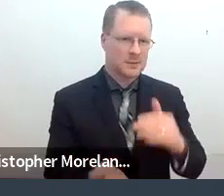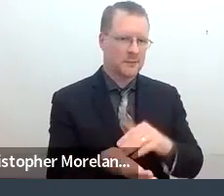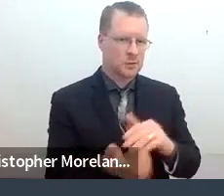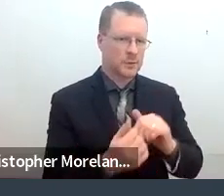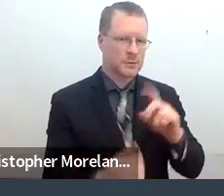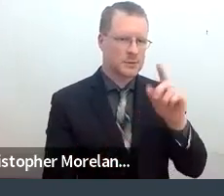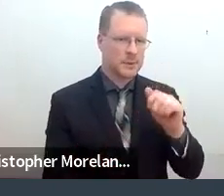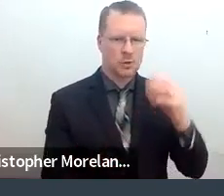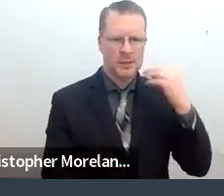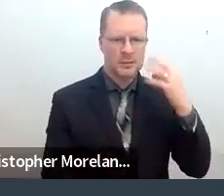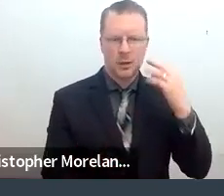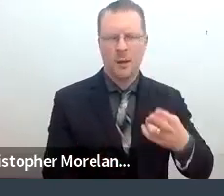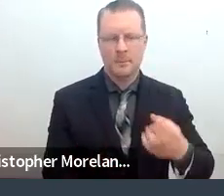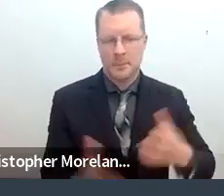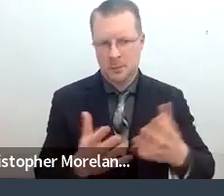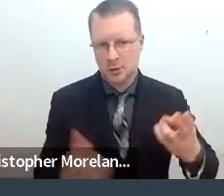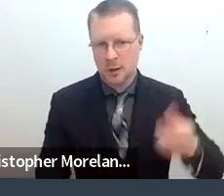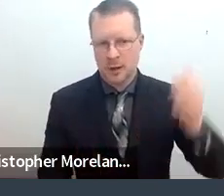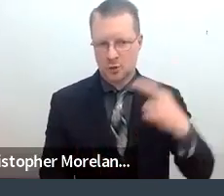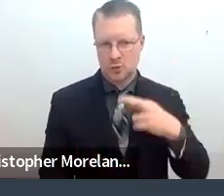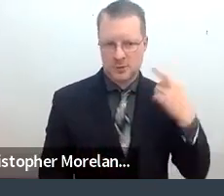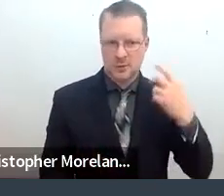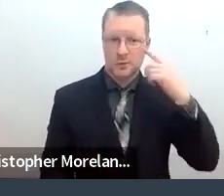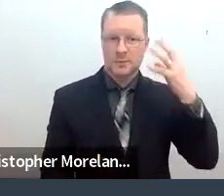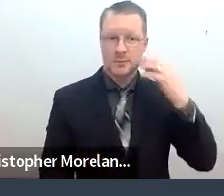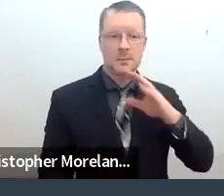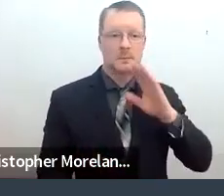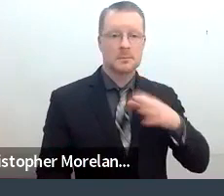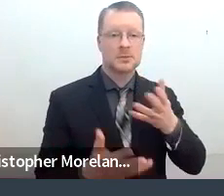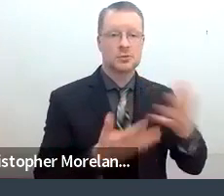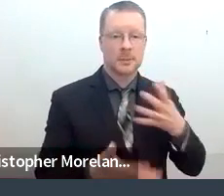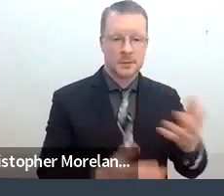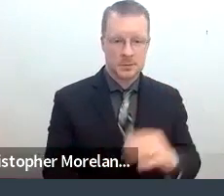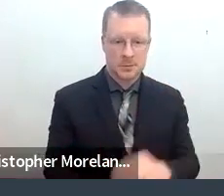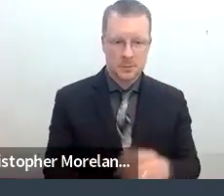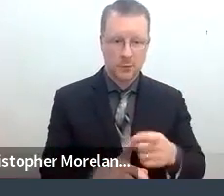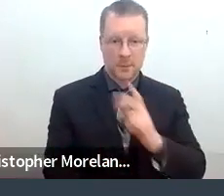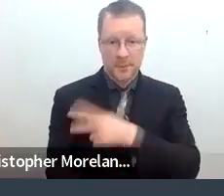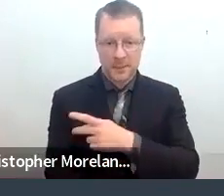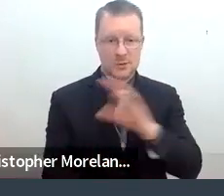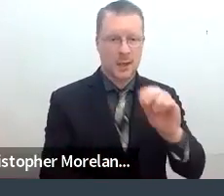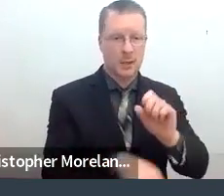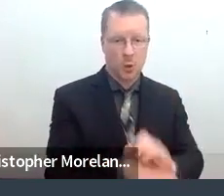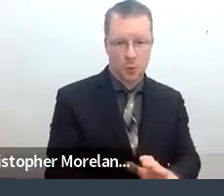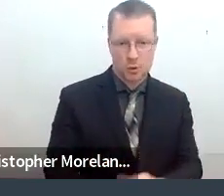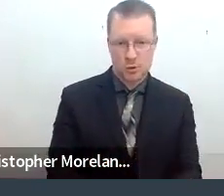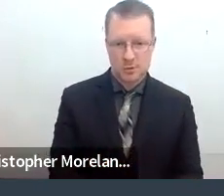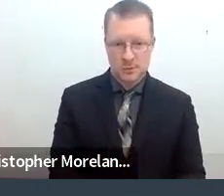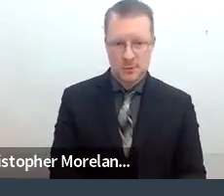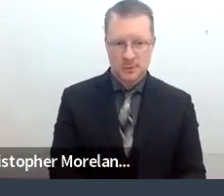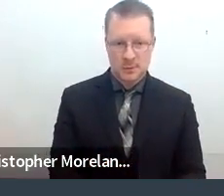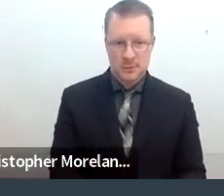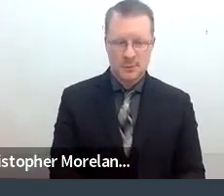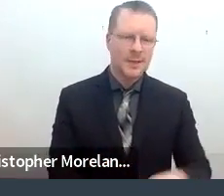And that should also be included in decision-making. People with disabilities are at much higher risk for mistreatment from patients